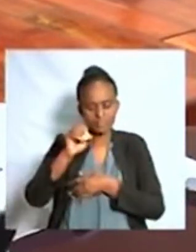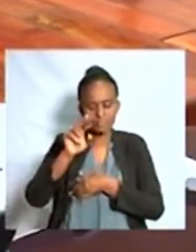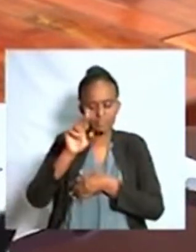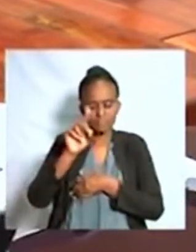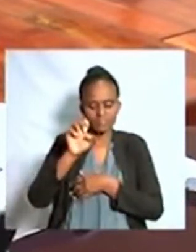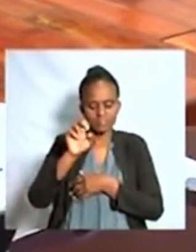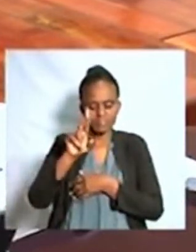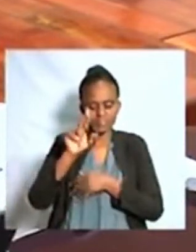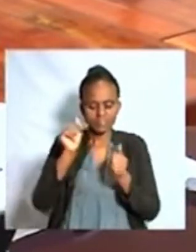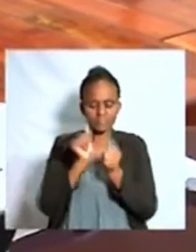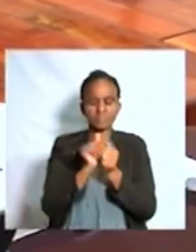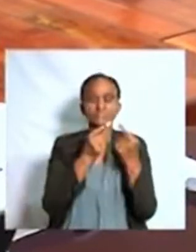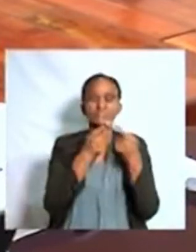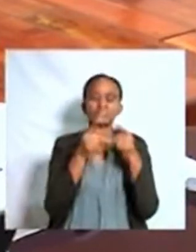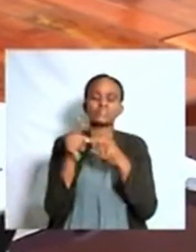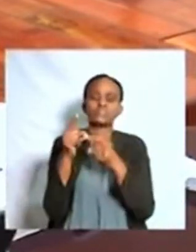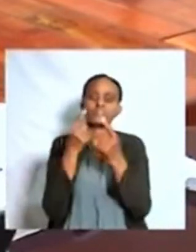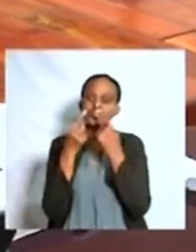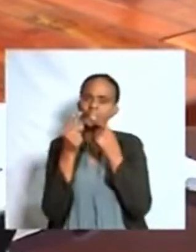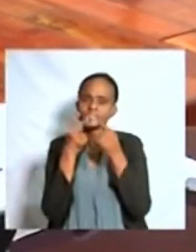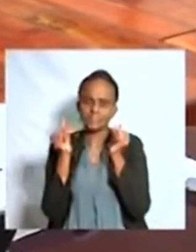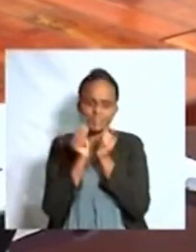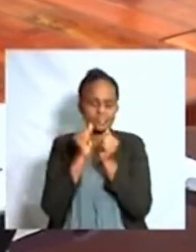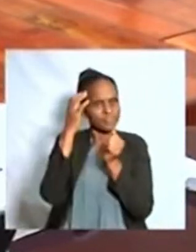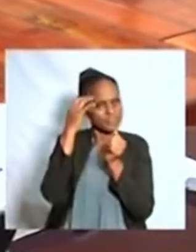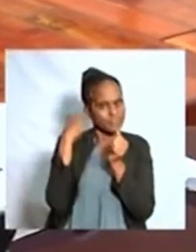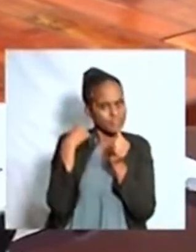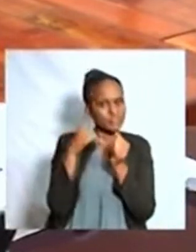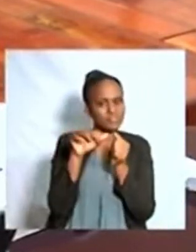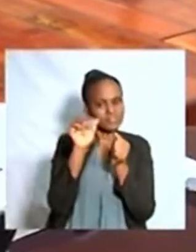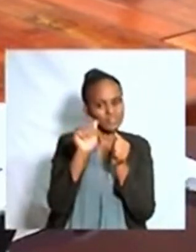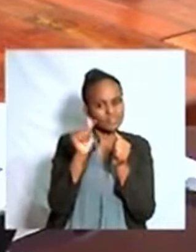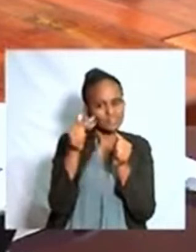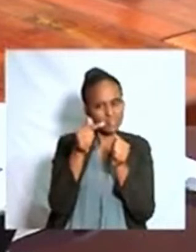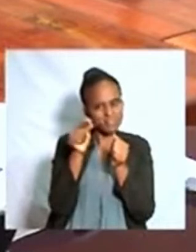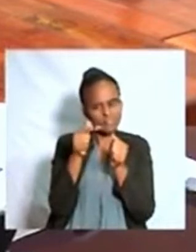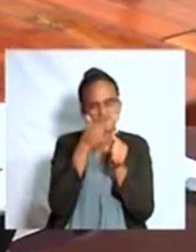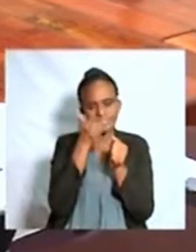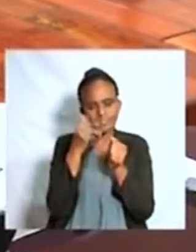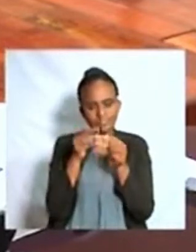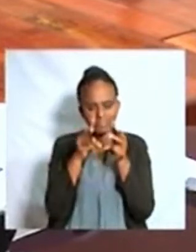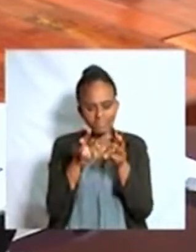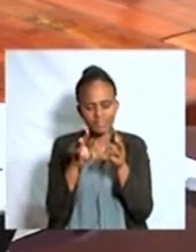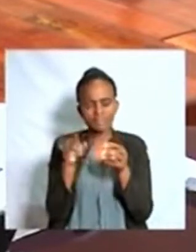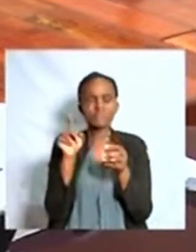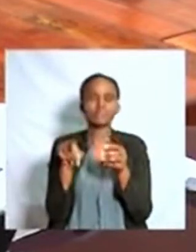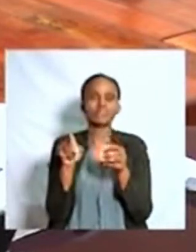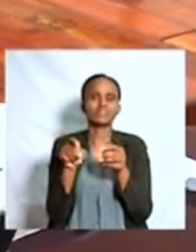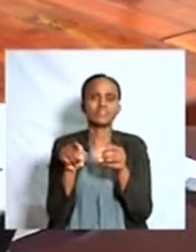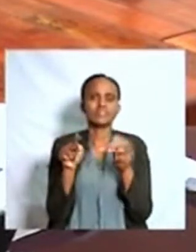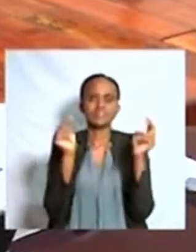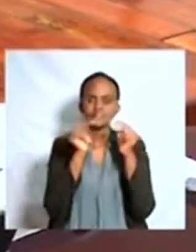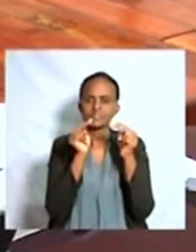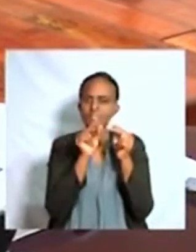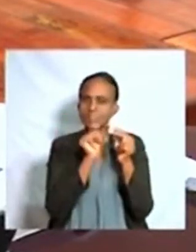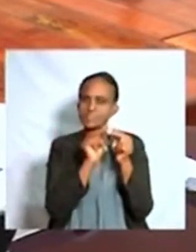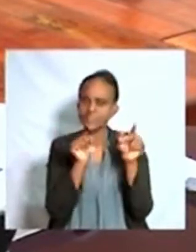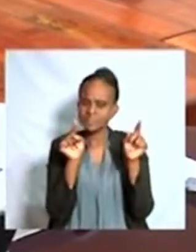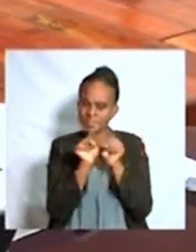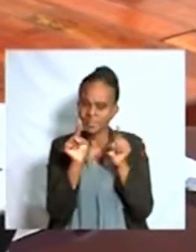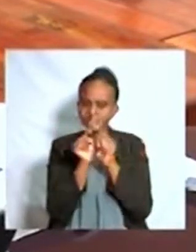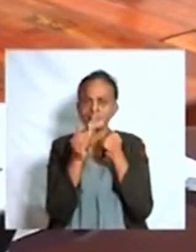with our several engagements with the Office of the Auditor General, we have found that best practices demand that a contract is then